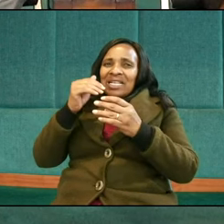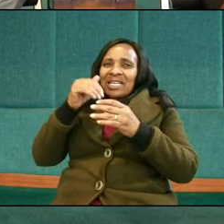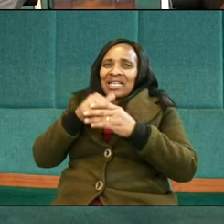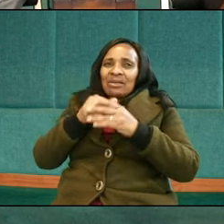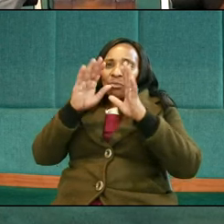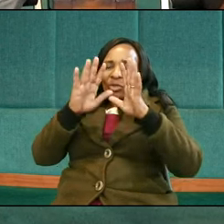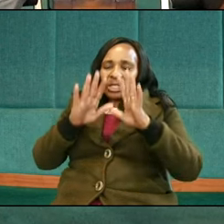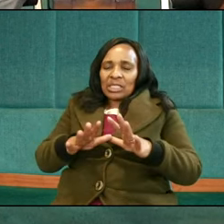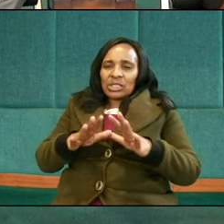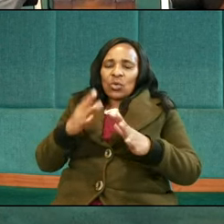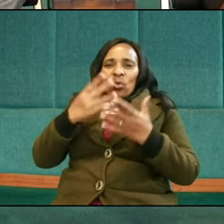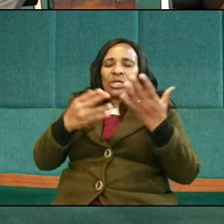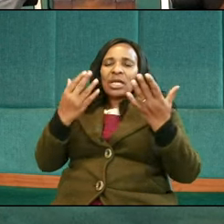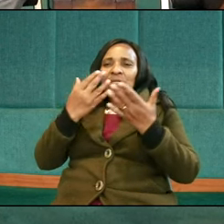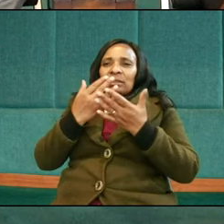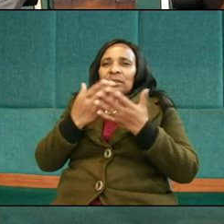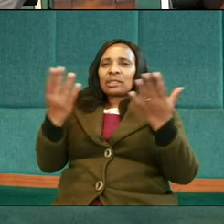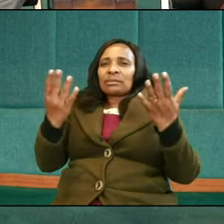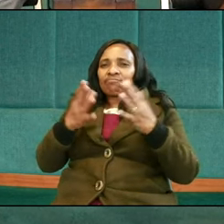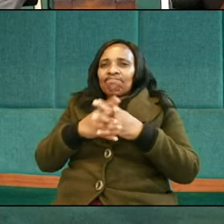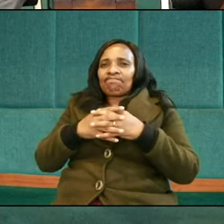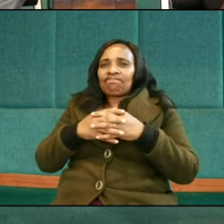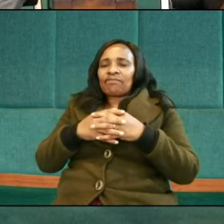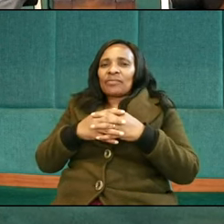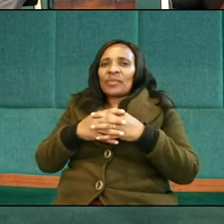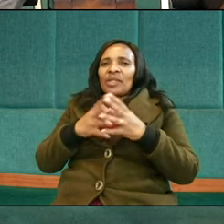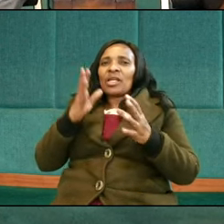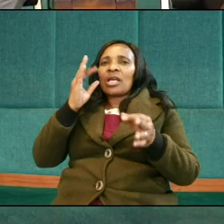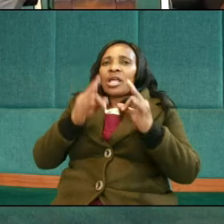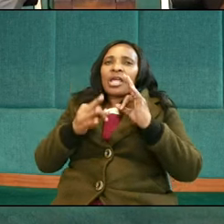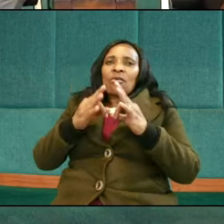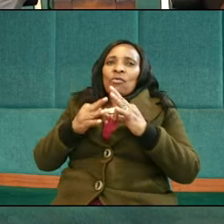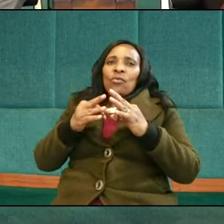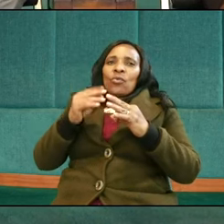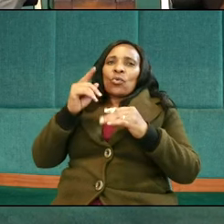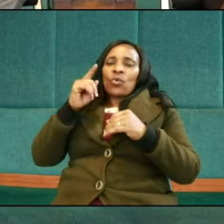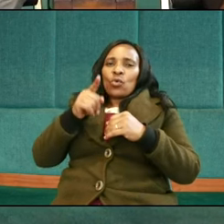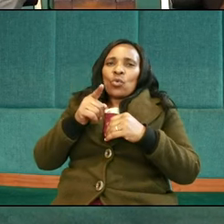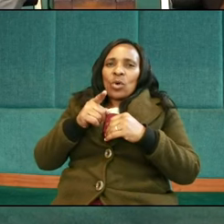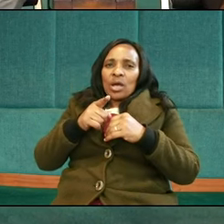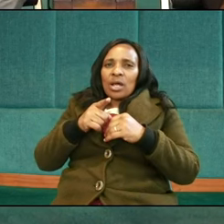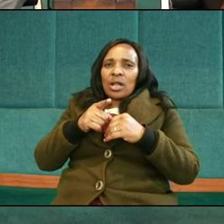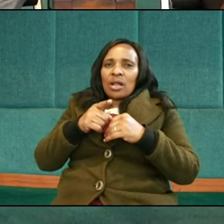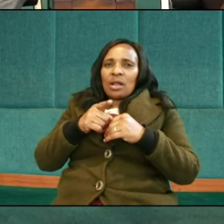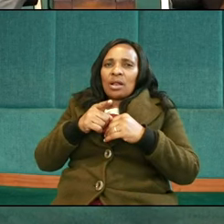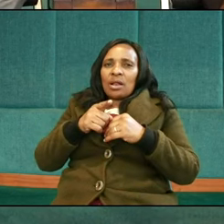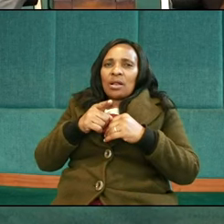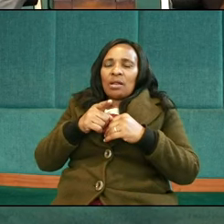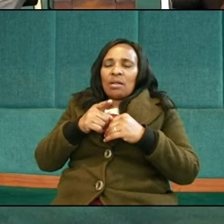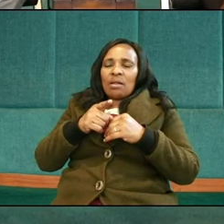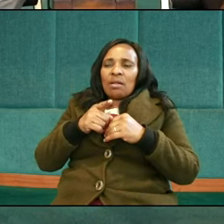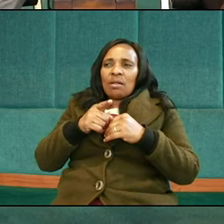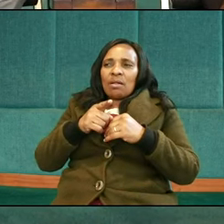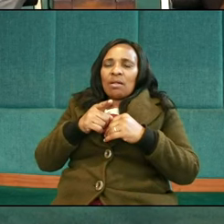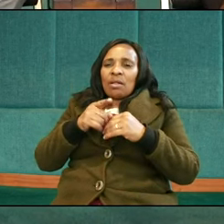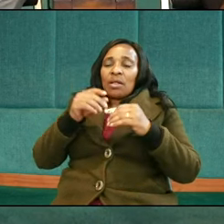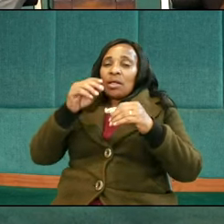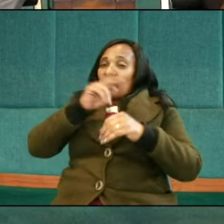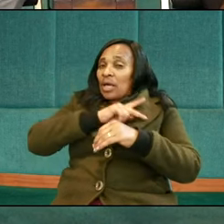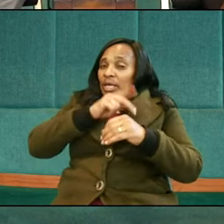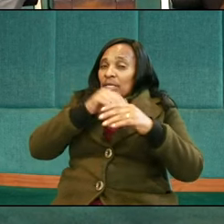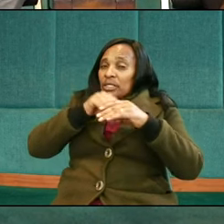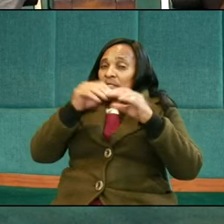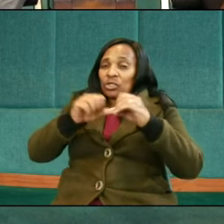what are some of the things that you think? Okay, if you are helping, and if you are kind in the society